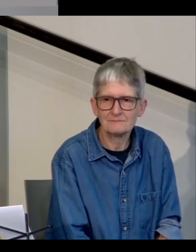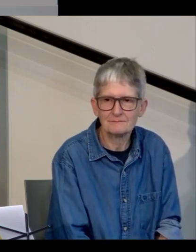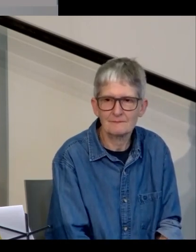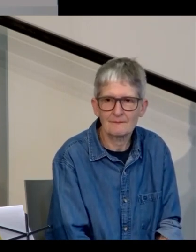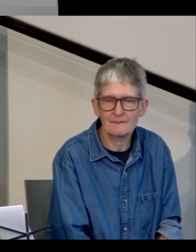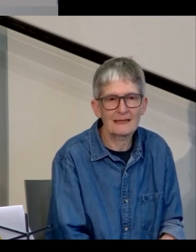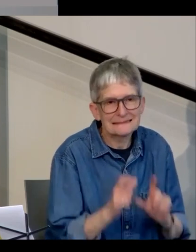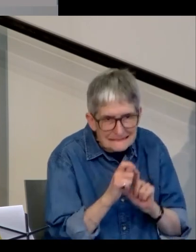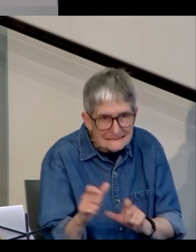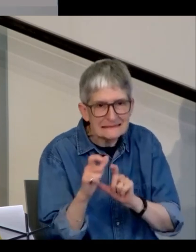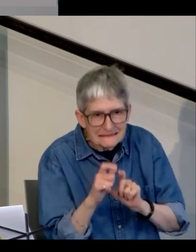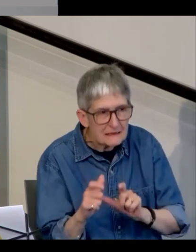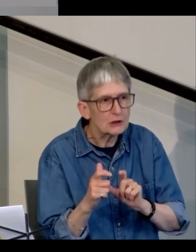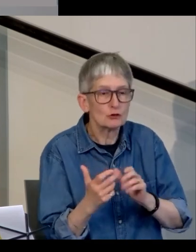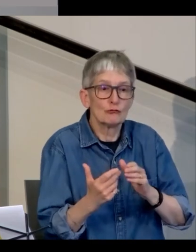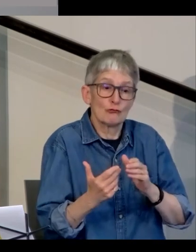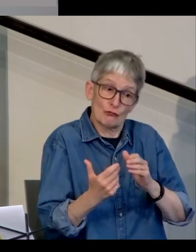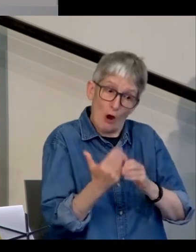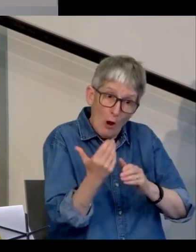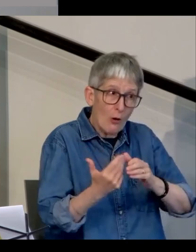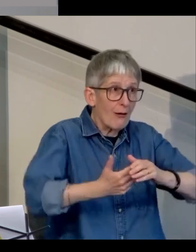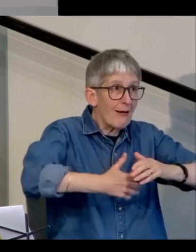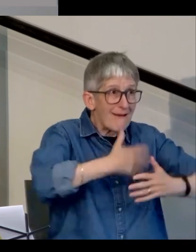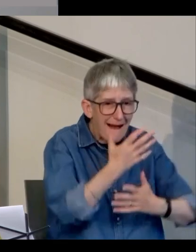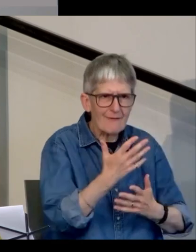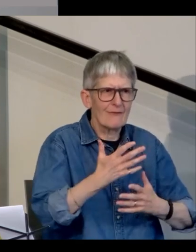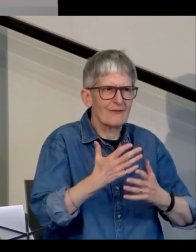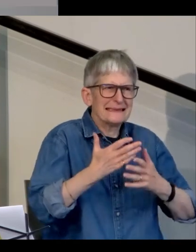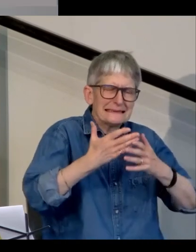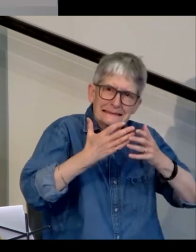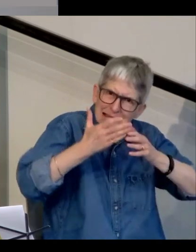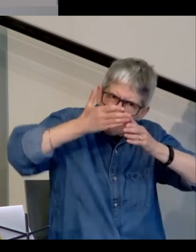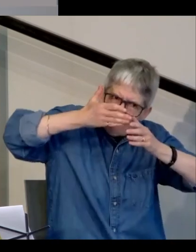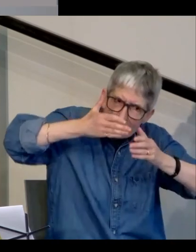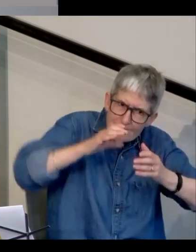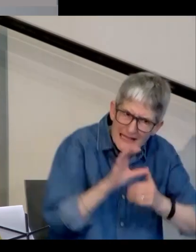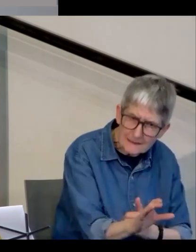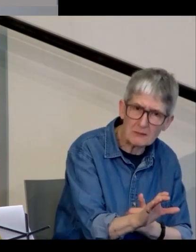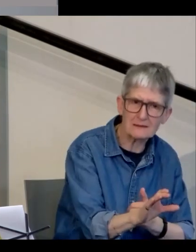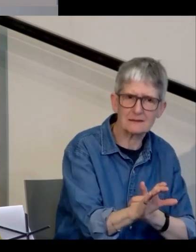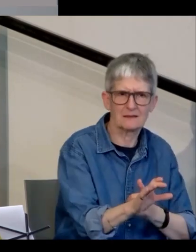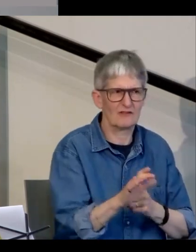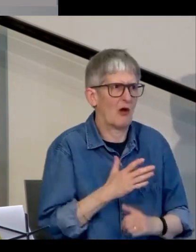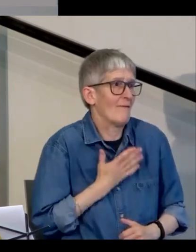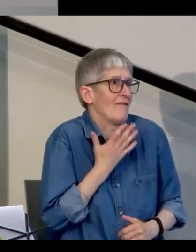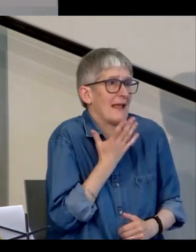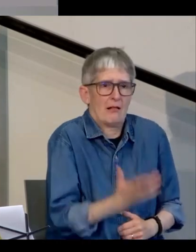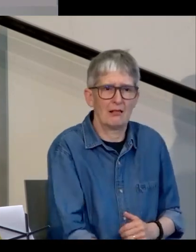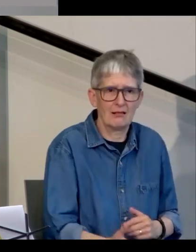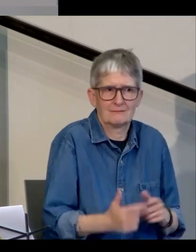To sustain and grow love needs sacrificial investment, even when you don't feel like